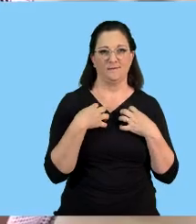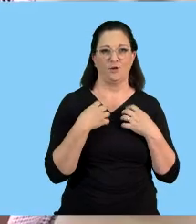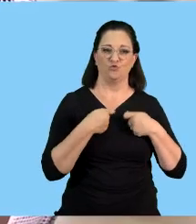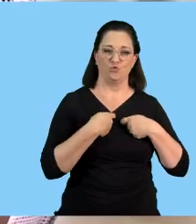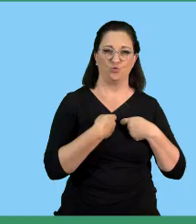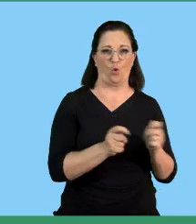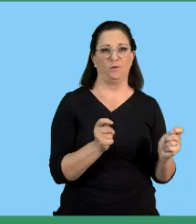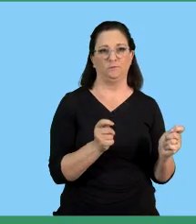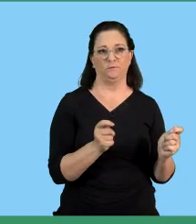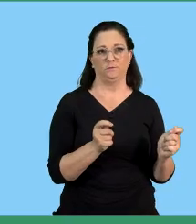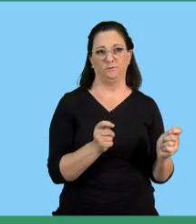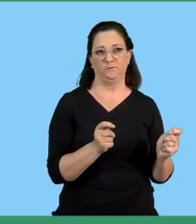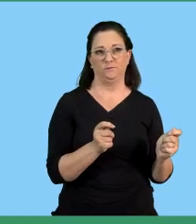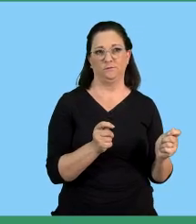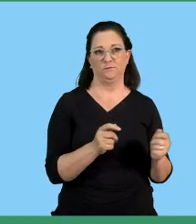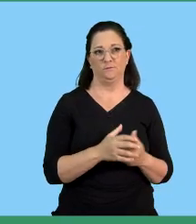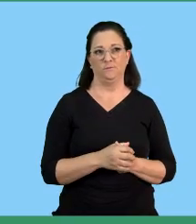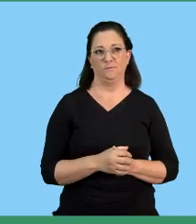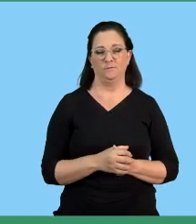are sold. Remember, we said with